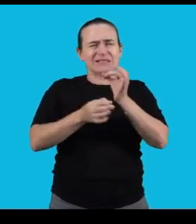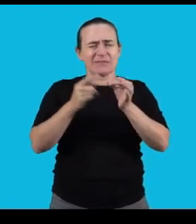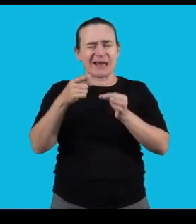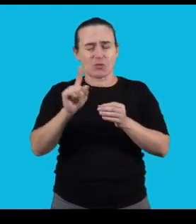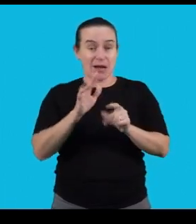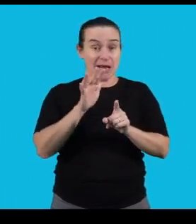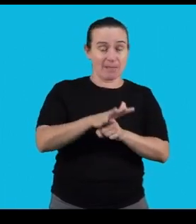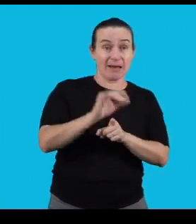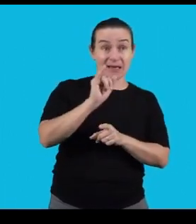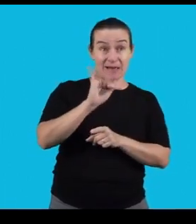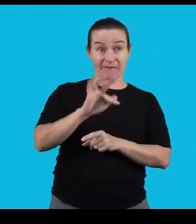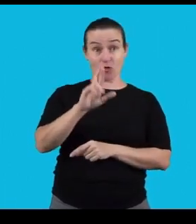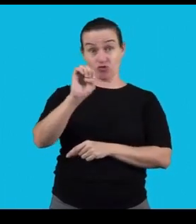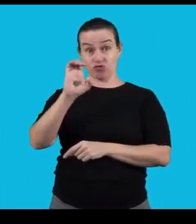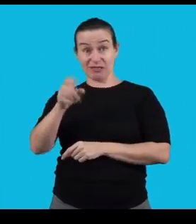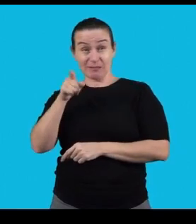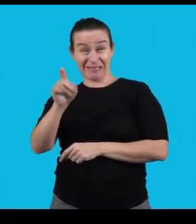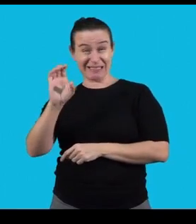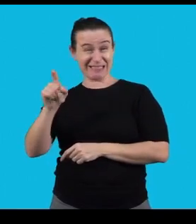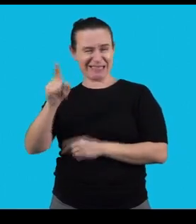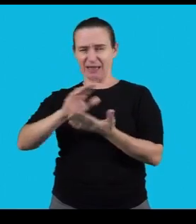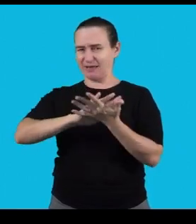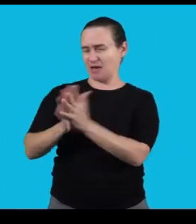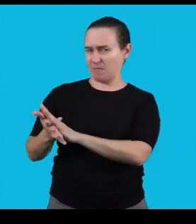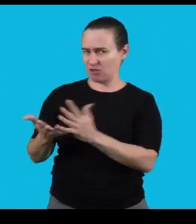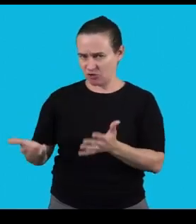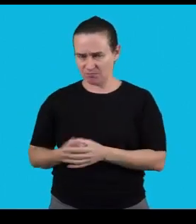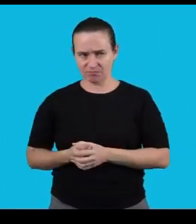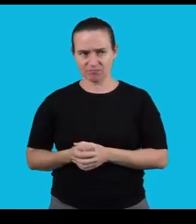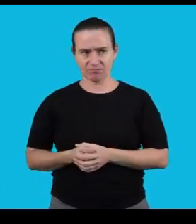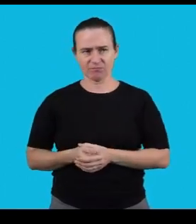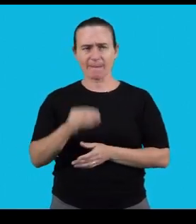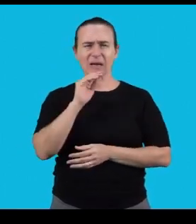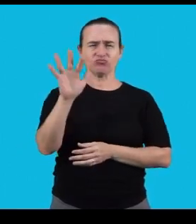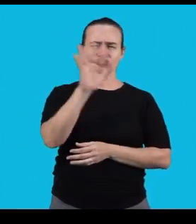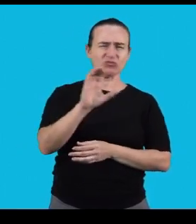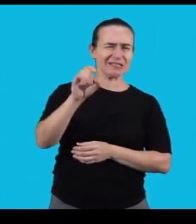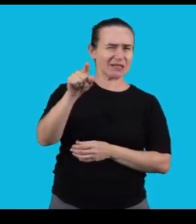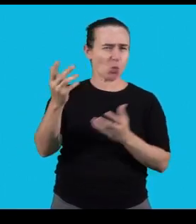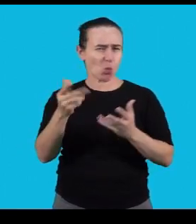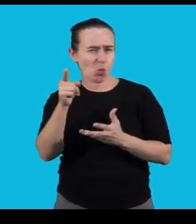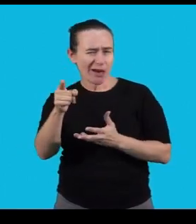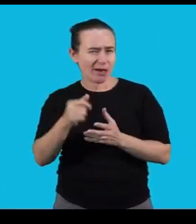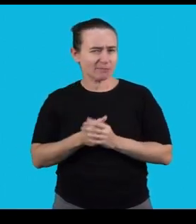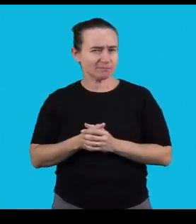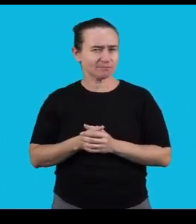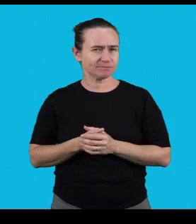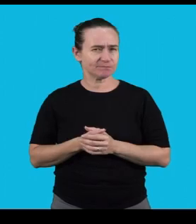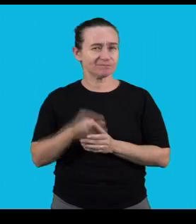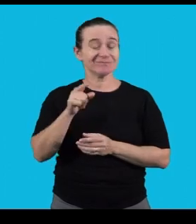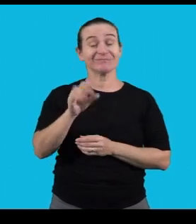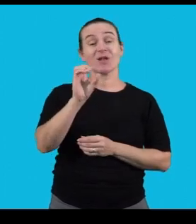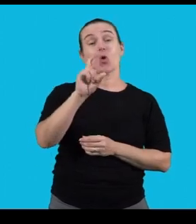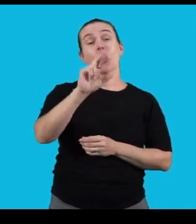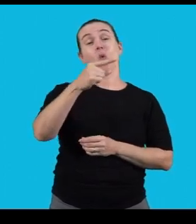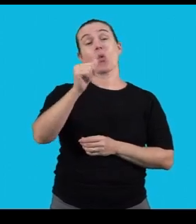243, explain the effect if the receptors in region C are damaged. Region C, the receptors here,